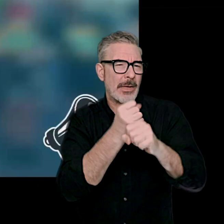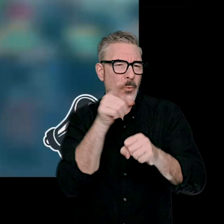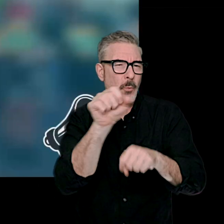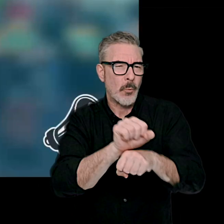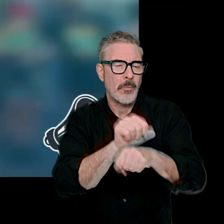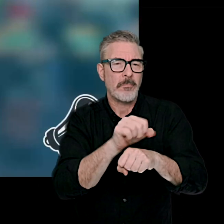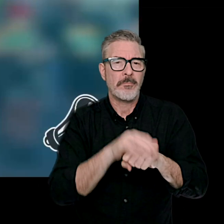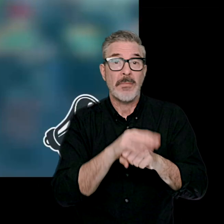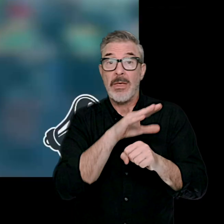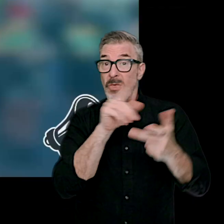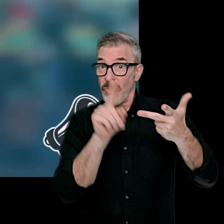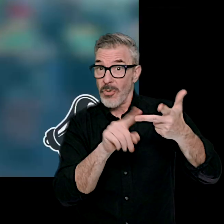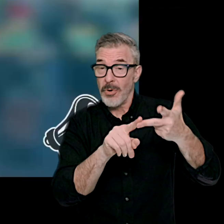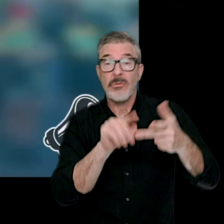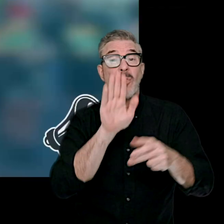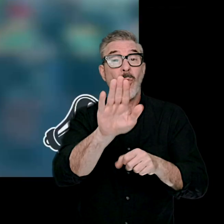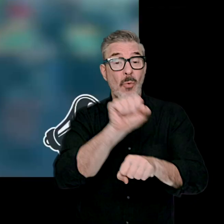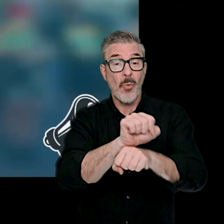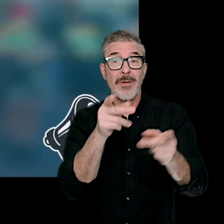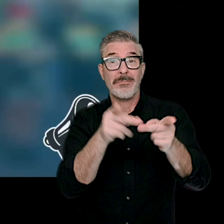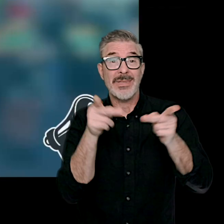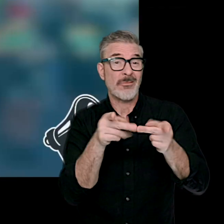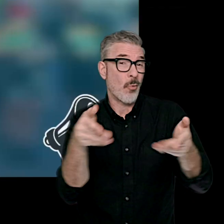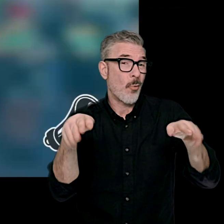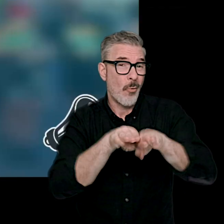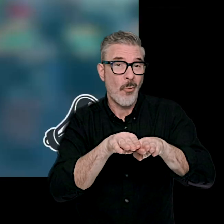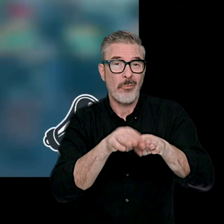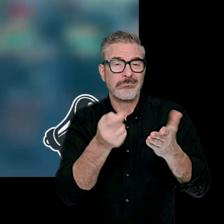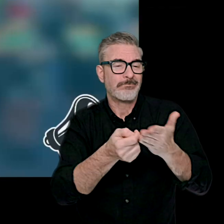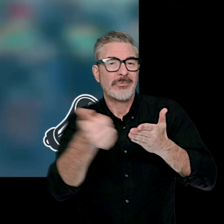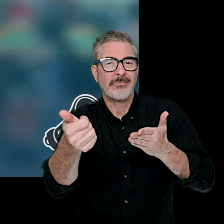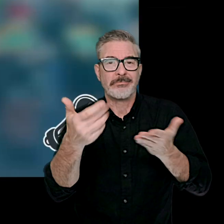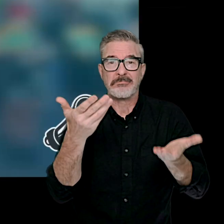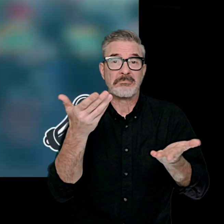conditions that might relate to health and safety, and so forth.